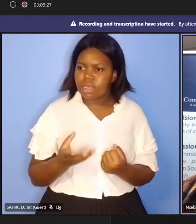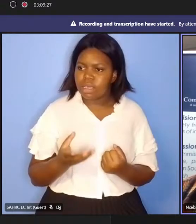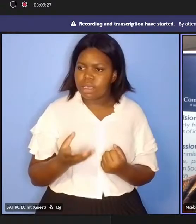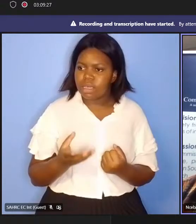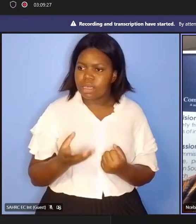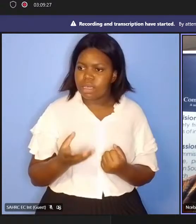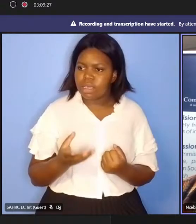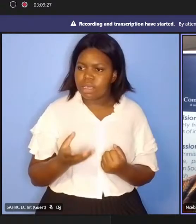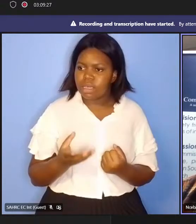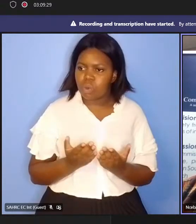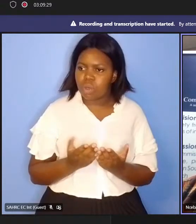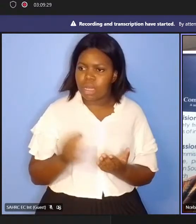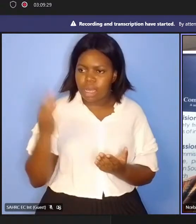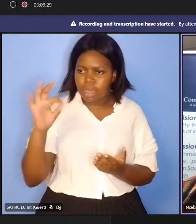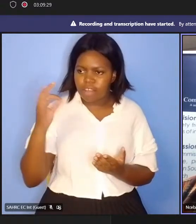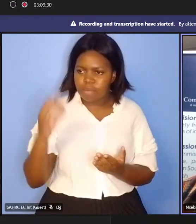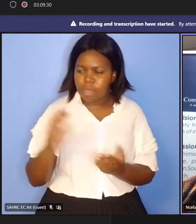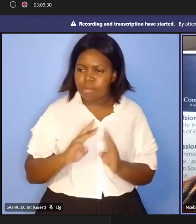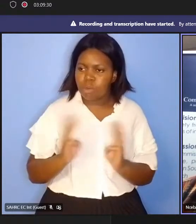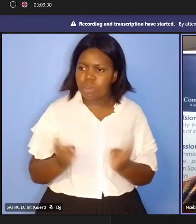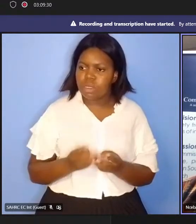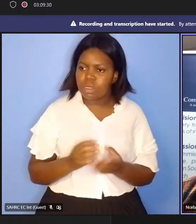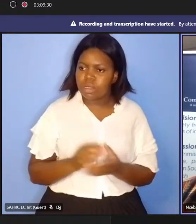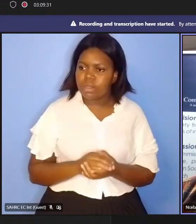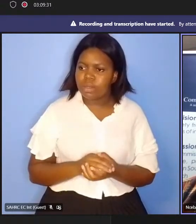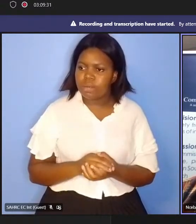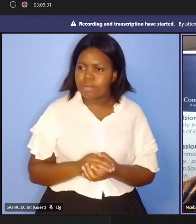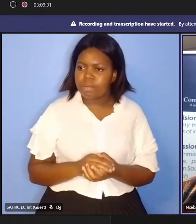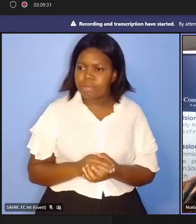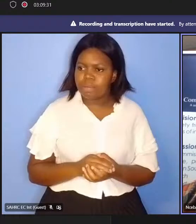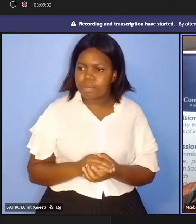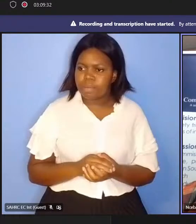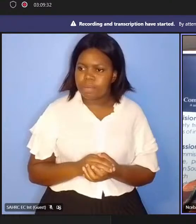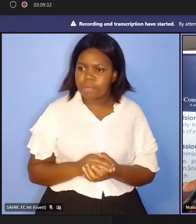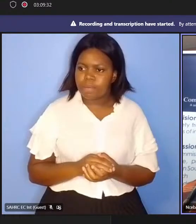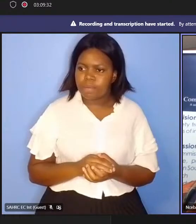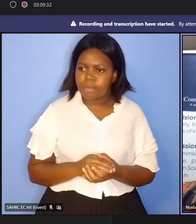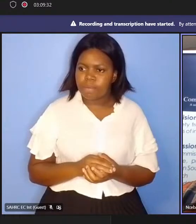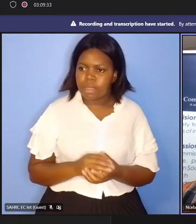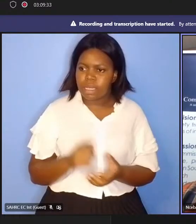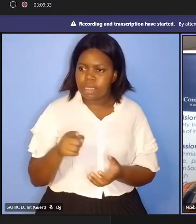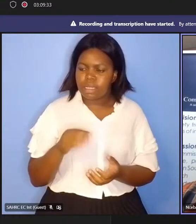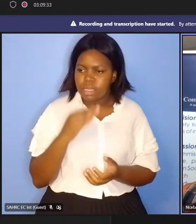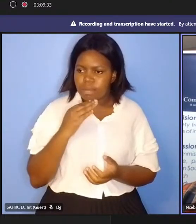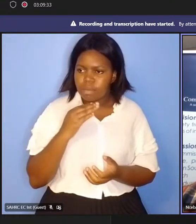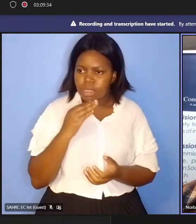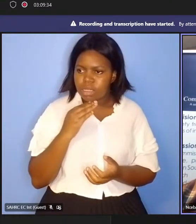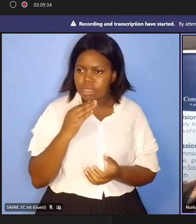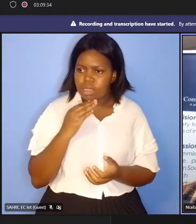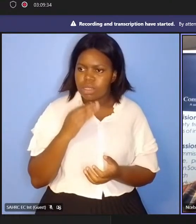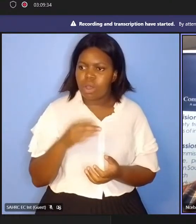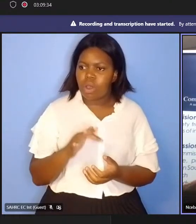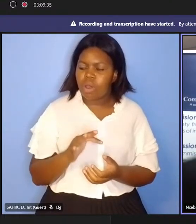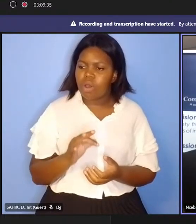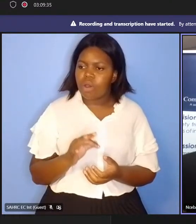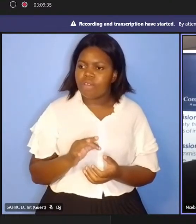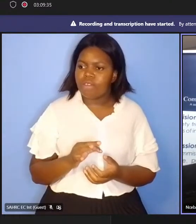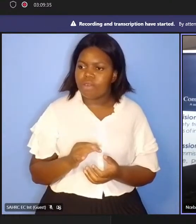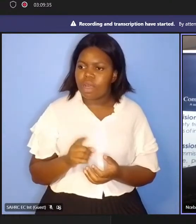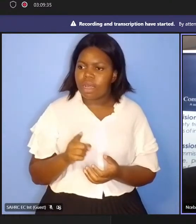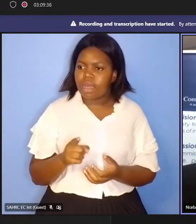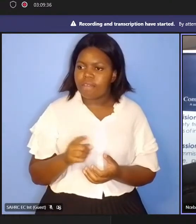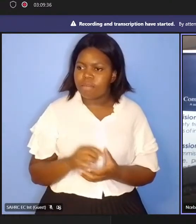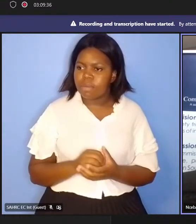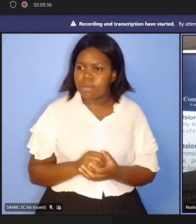bodies without having tell them that this is the means of measurements. This is a constitution that will be